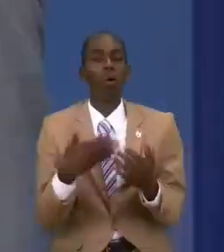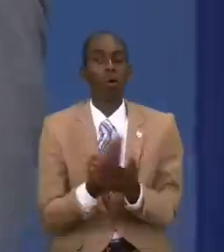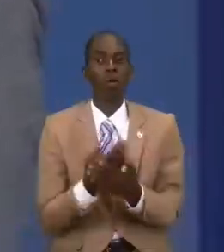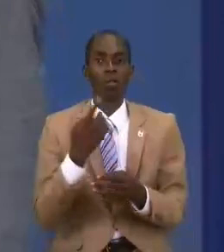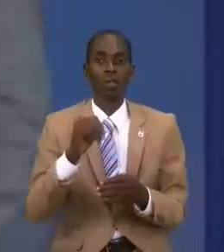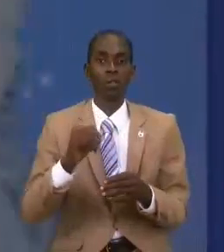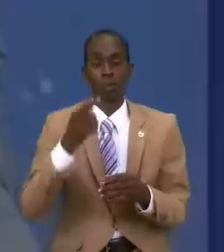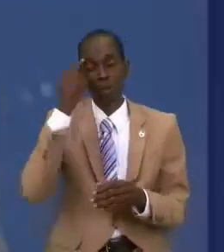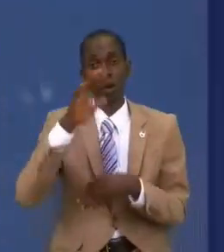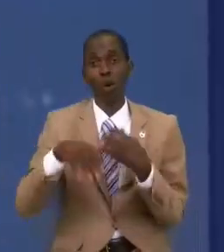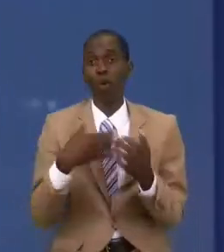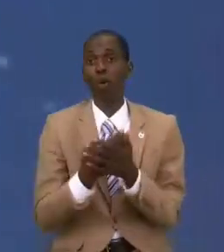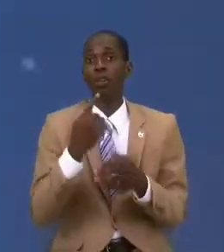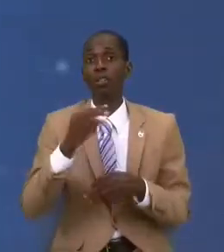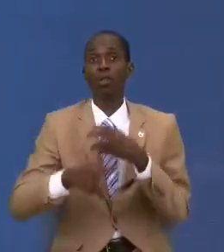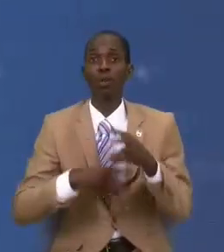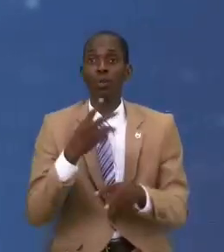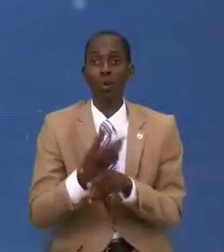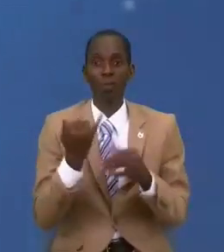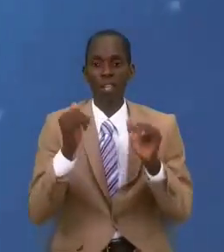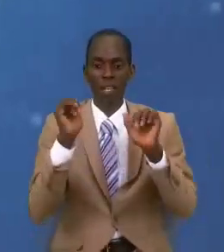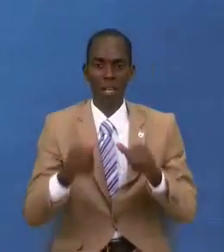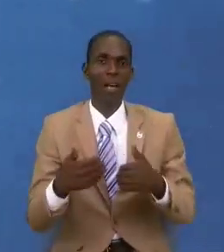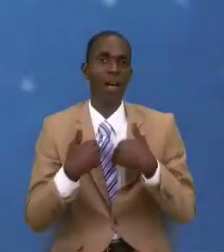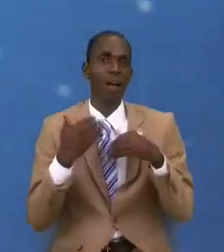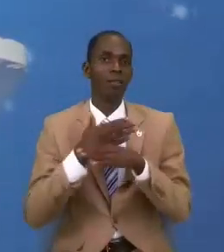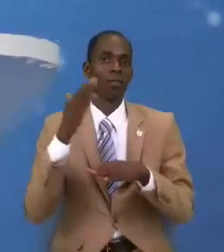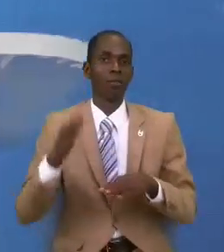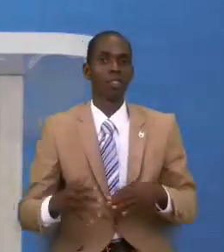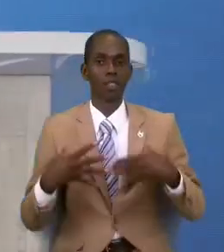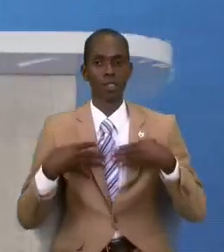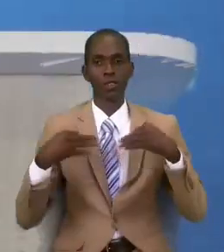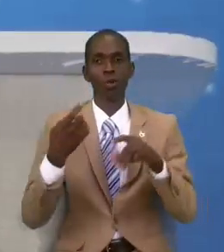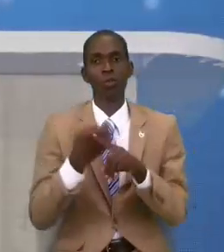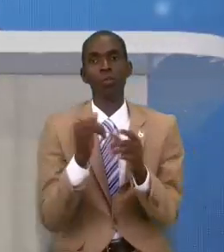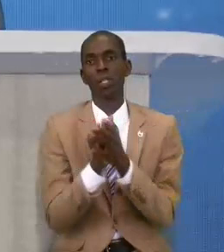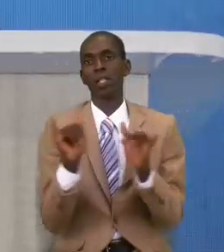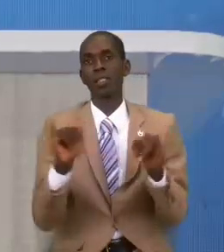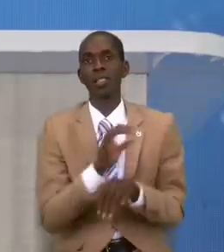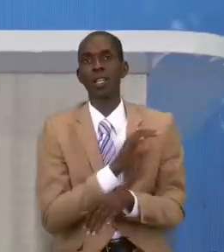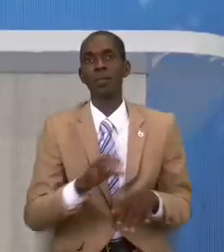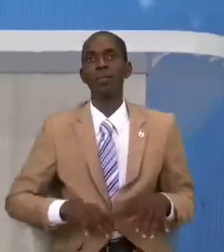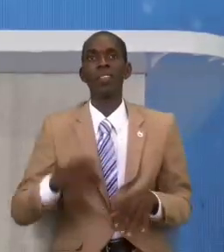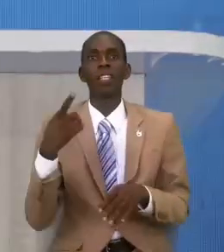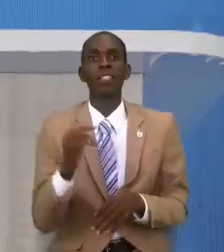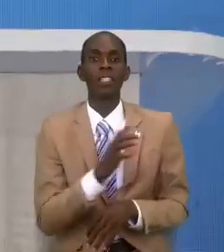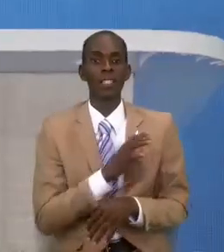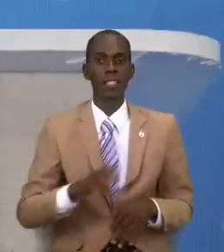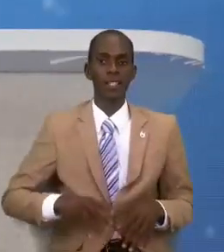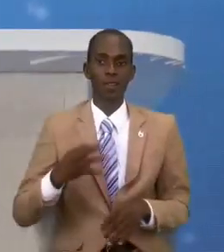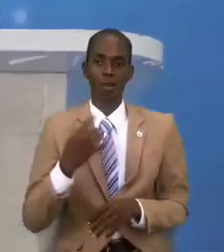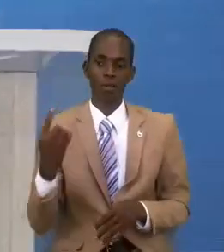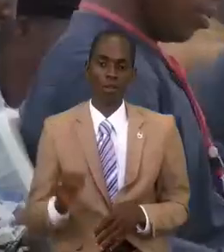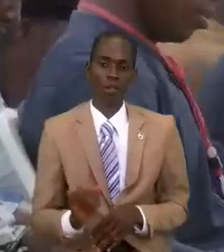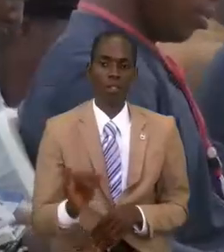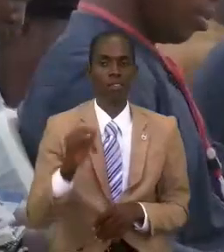that same Christ, the Christ of the everlasting covenant. Look at Isaiah chapter 33,